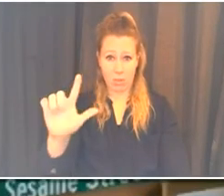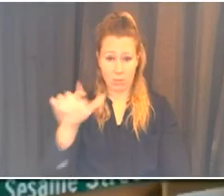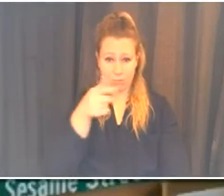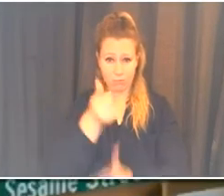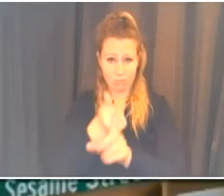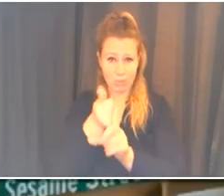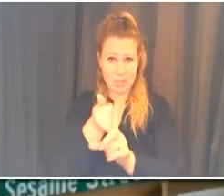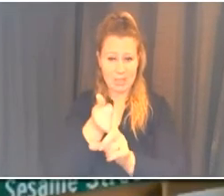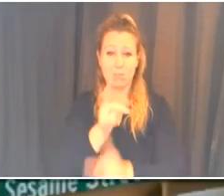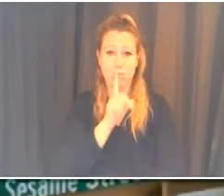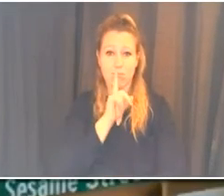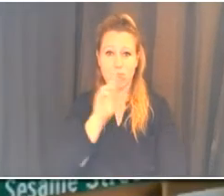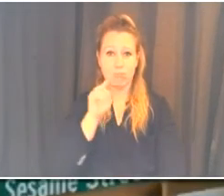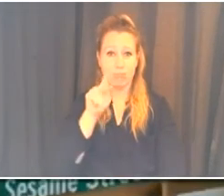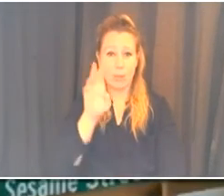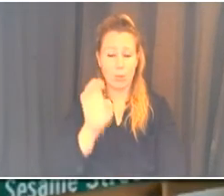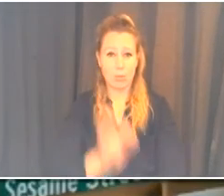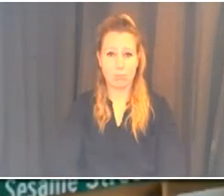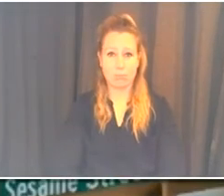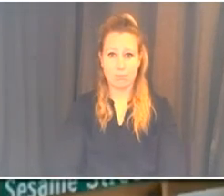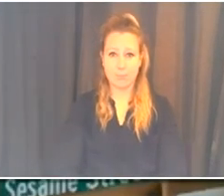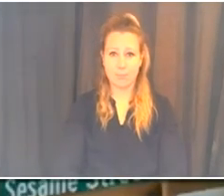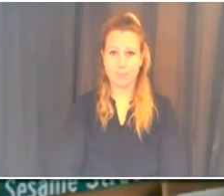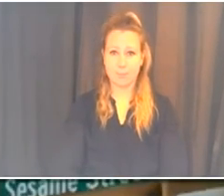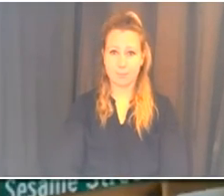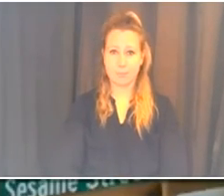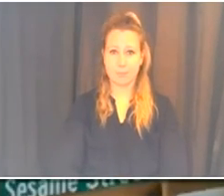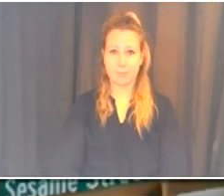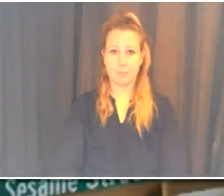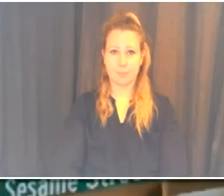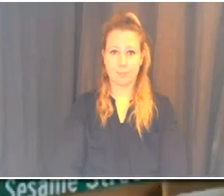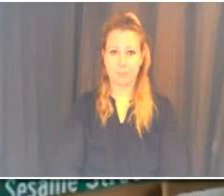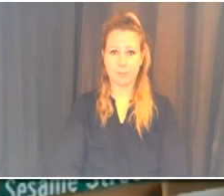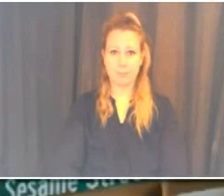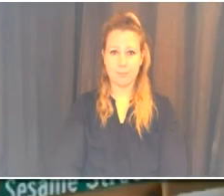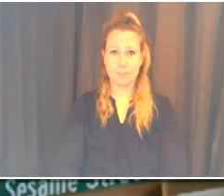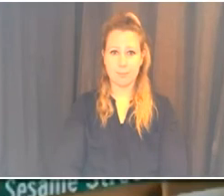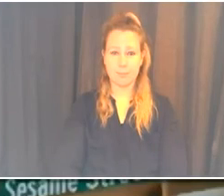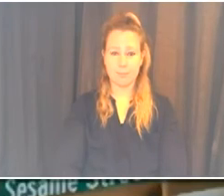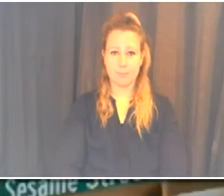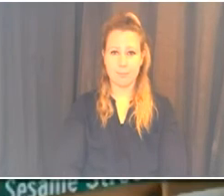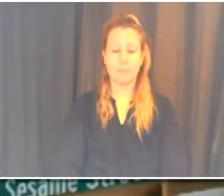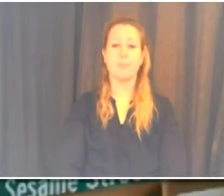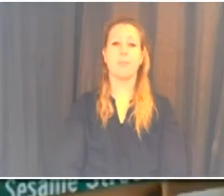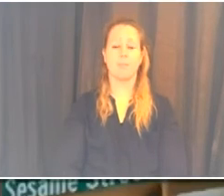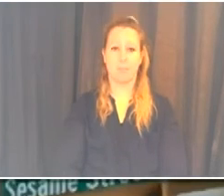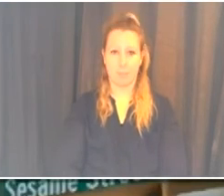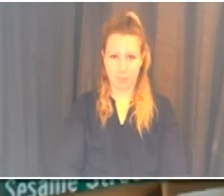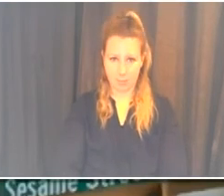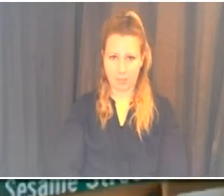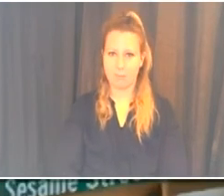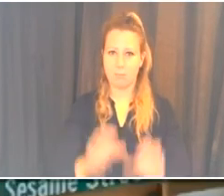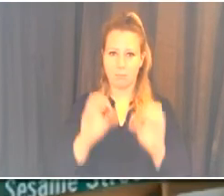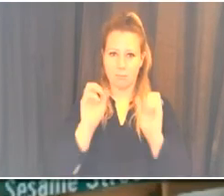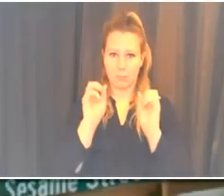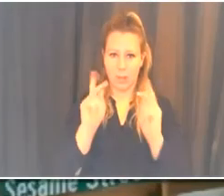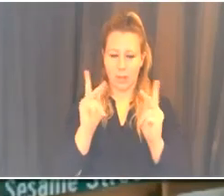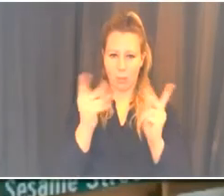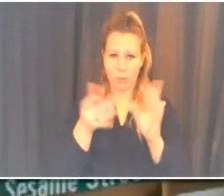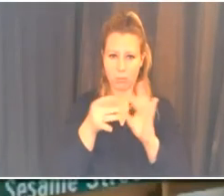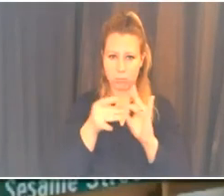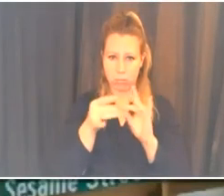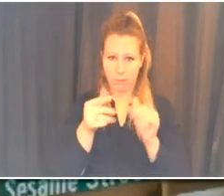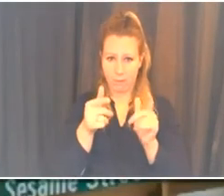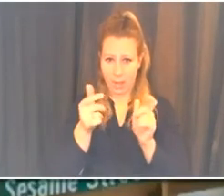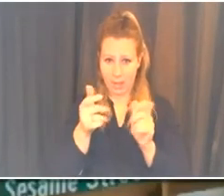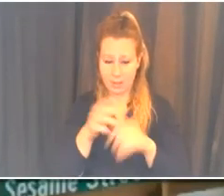leave uh the zoom and then you log back in I don't know if you already did that I just really want to I'm looking